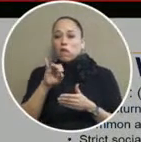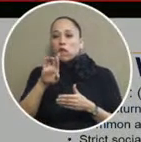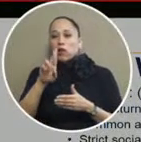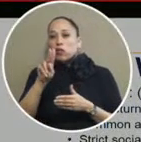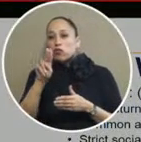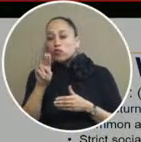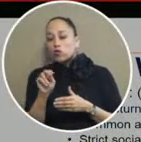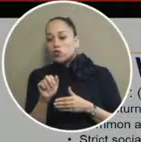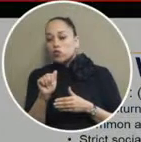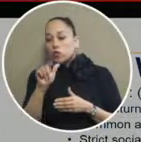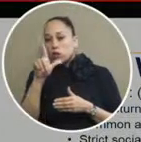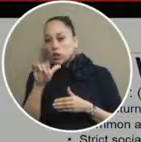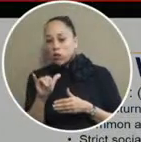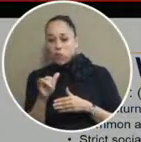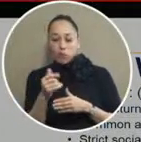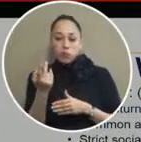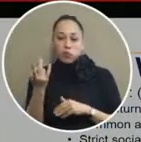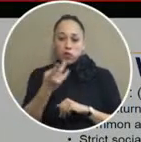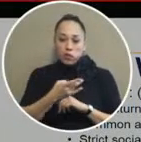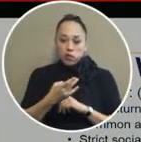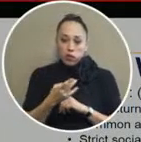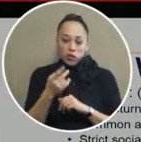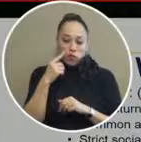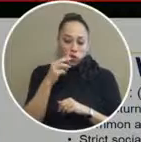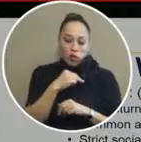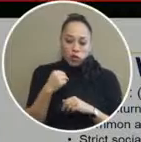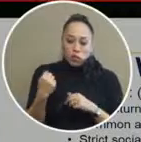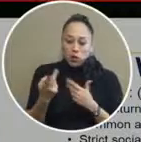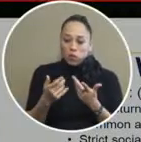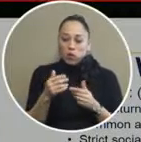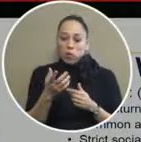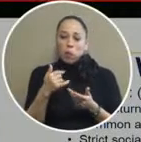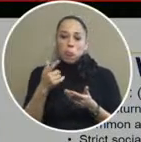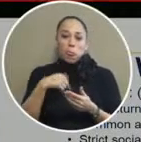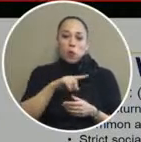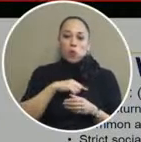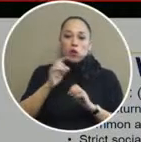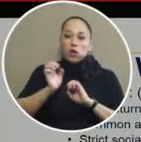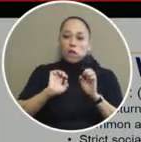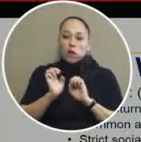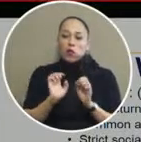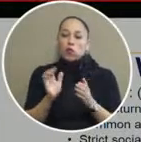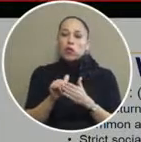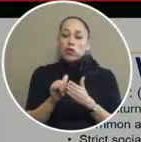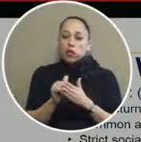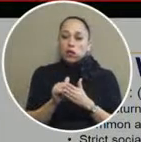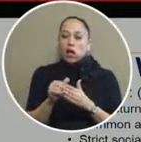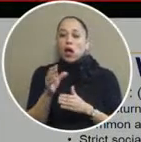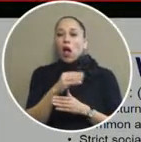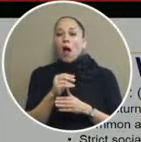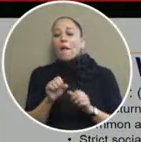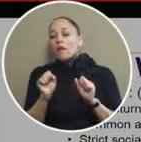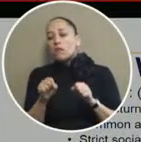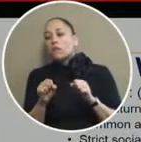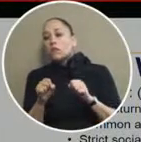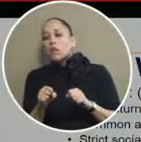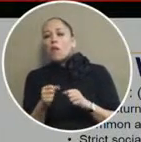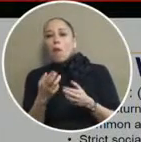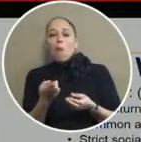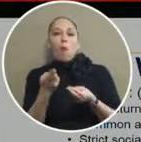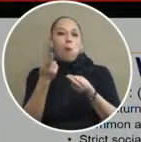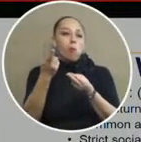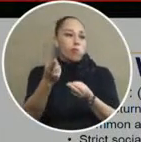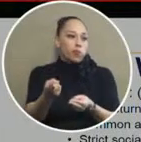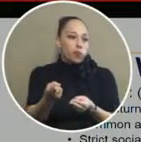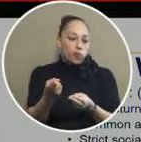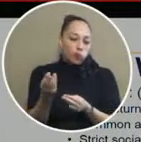if we see 7 days of climbing numbers of positive cases, we'll evaluate that with the health authority and then potentially make a recommendation